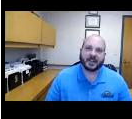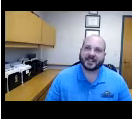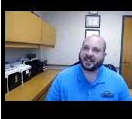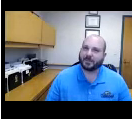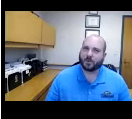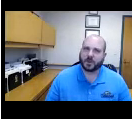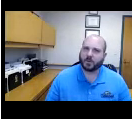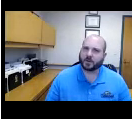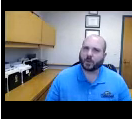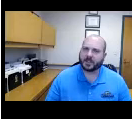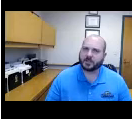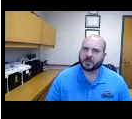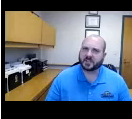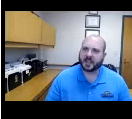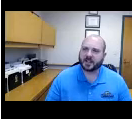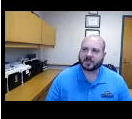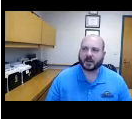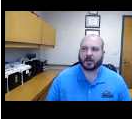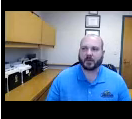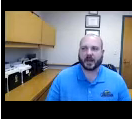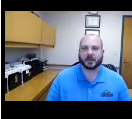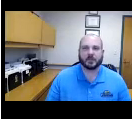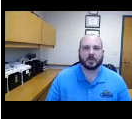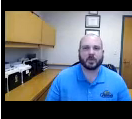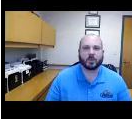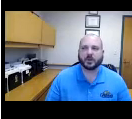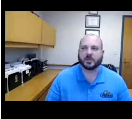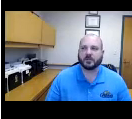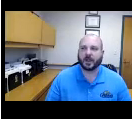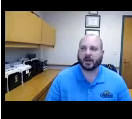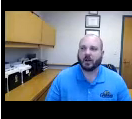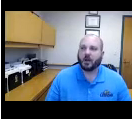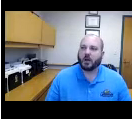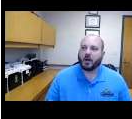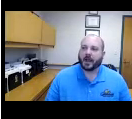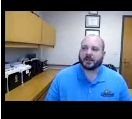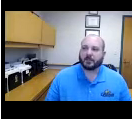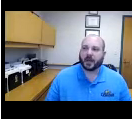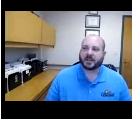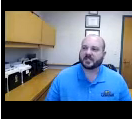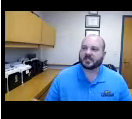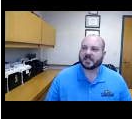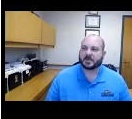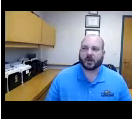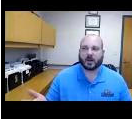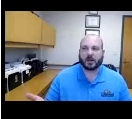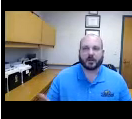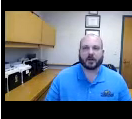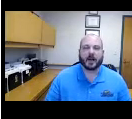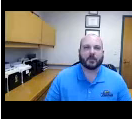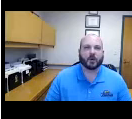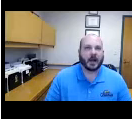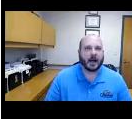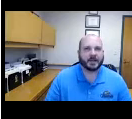being vaccinated about 41 or 42%. So again, we've got a little bit more work to do there in comparison to some of our